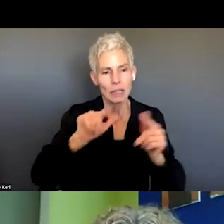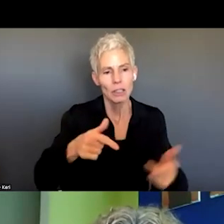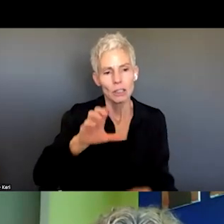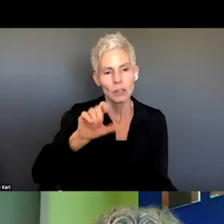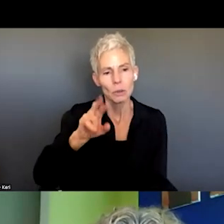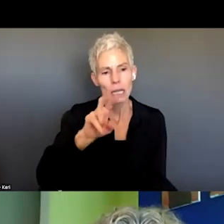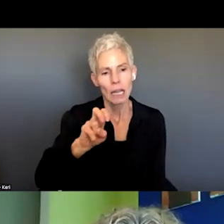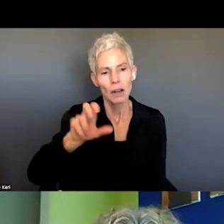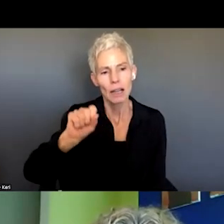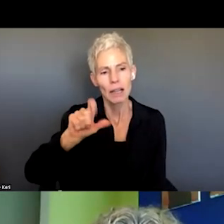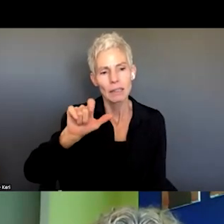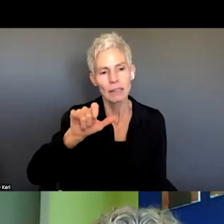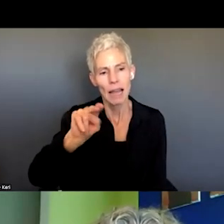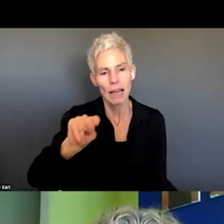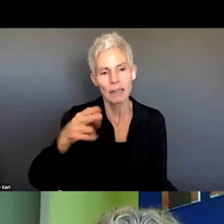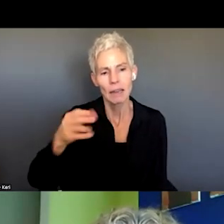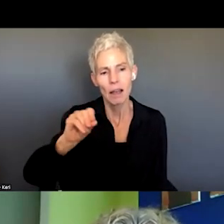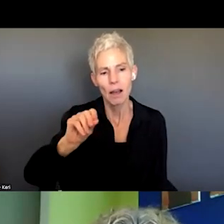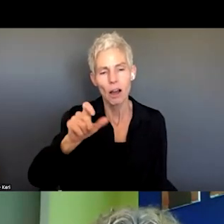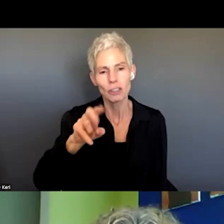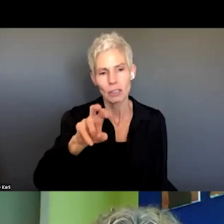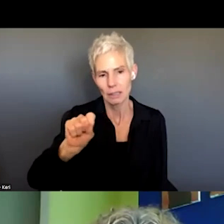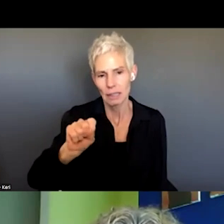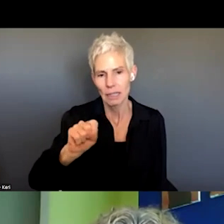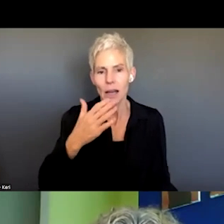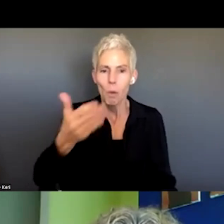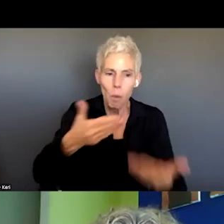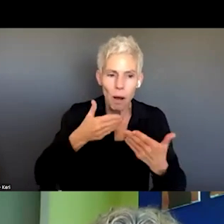Hodges. Welcome, Carrie. Super excited.